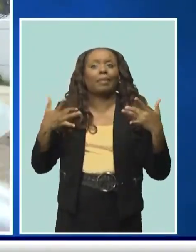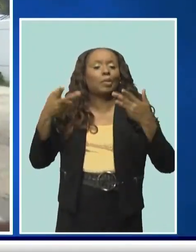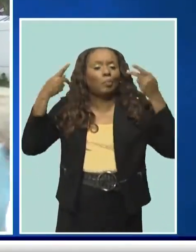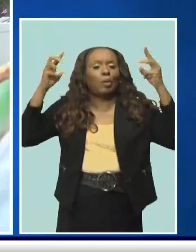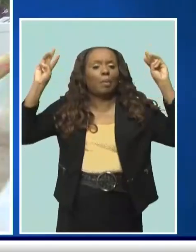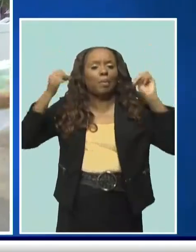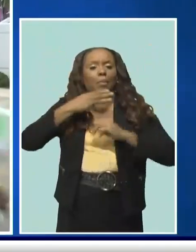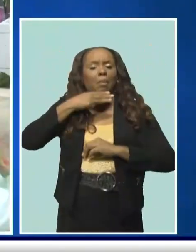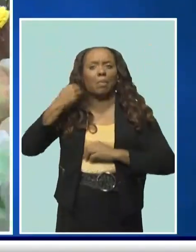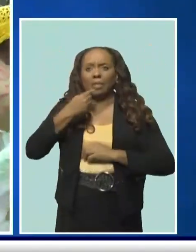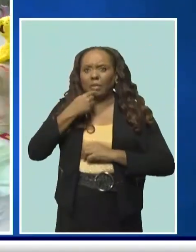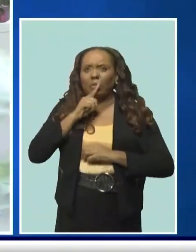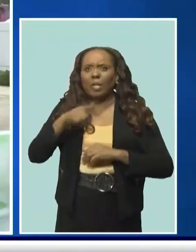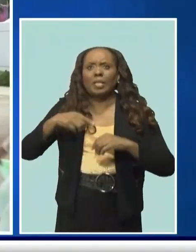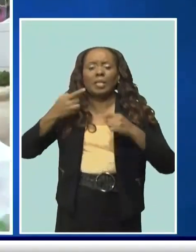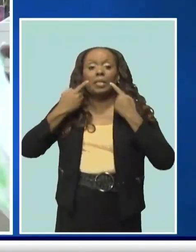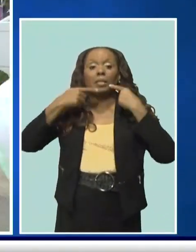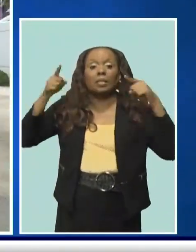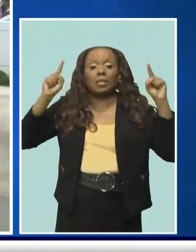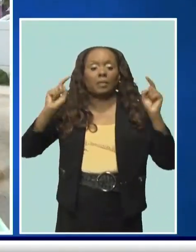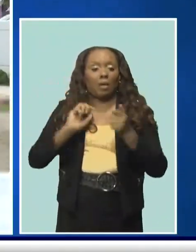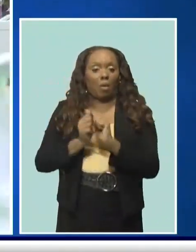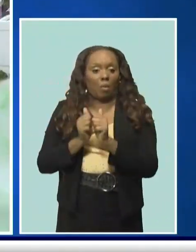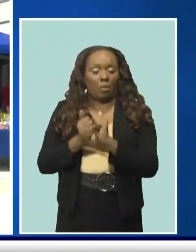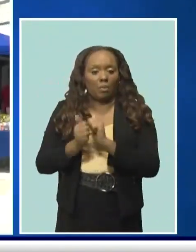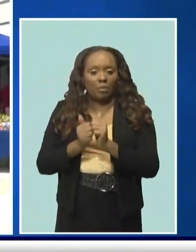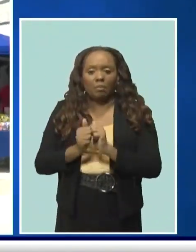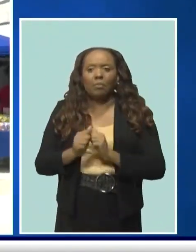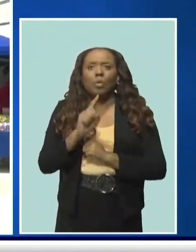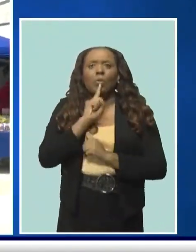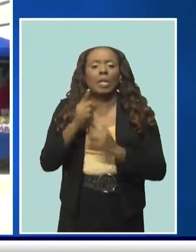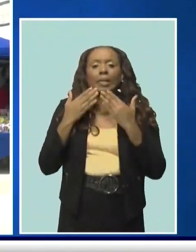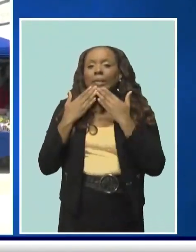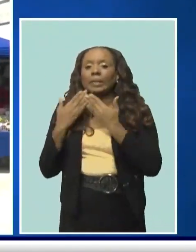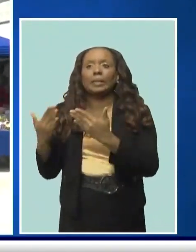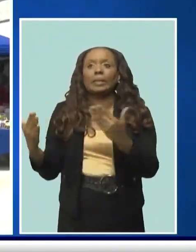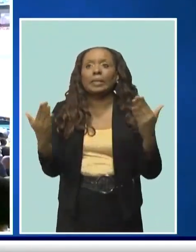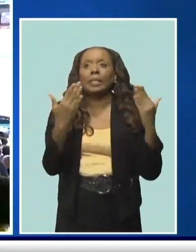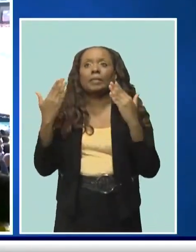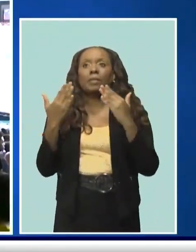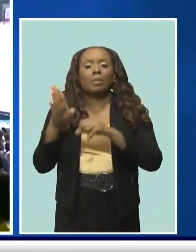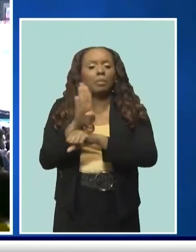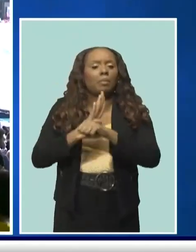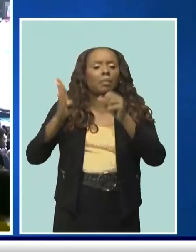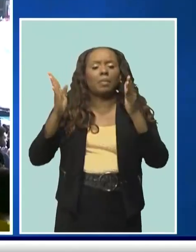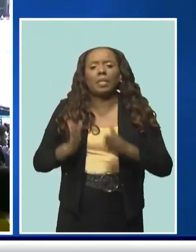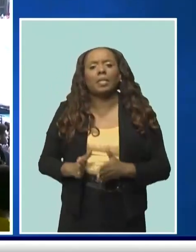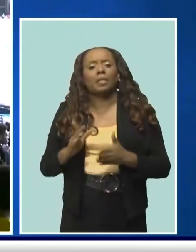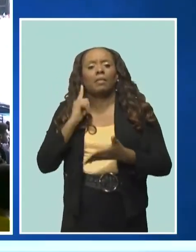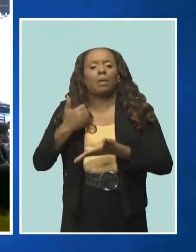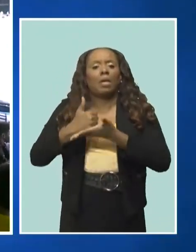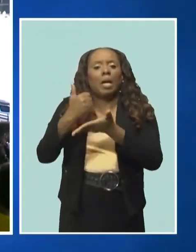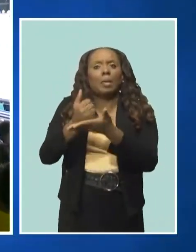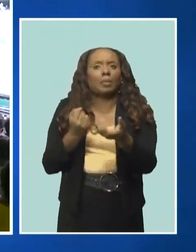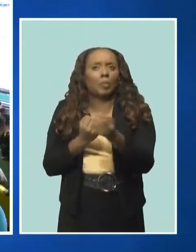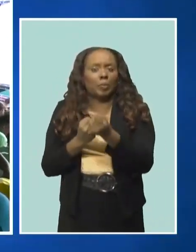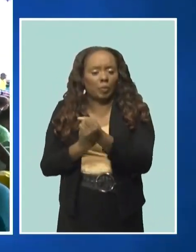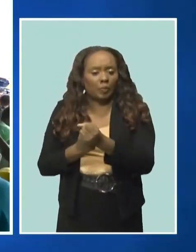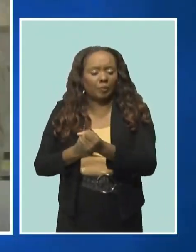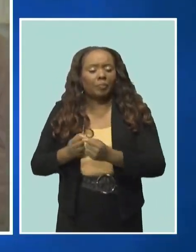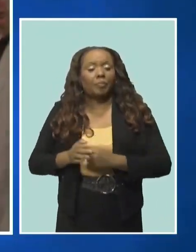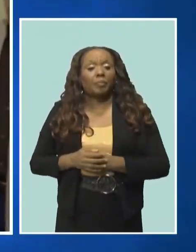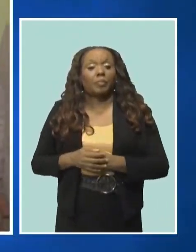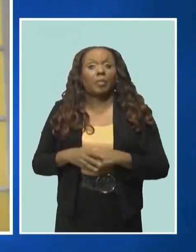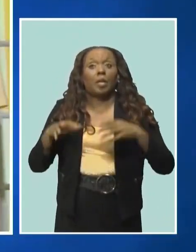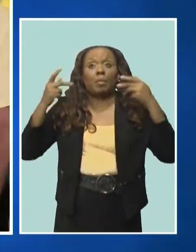has generally had a successful tournament, and she's thankful to Barbadians for their efforts in that regard. She was speaking